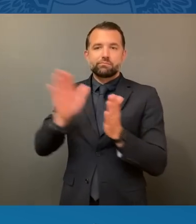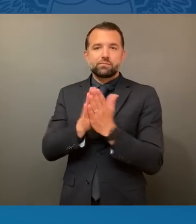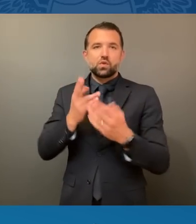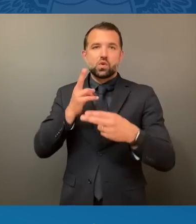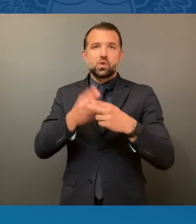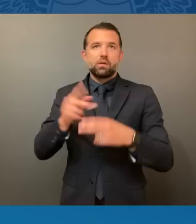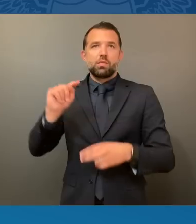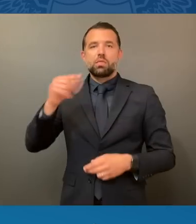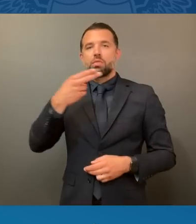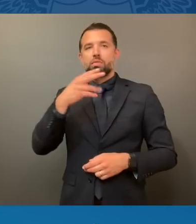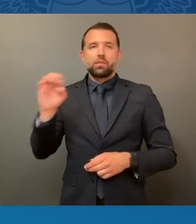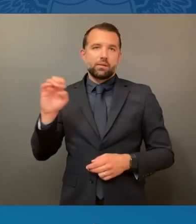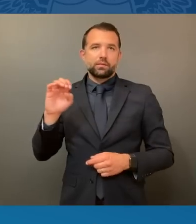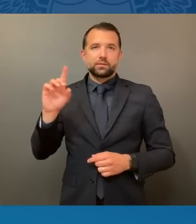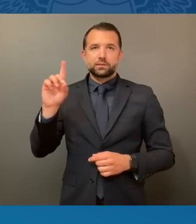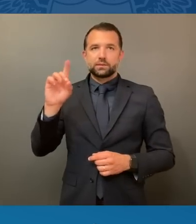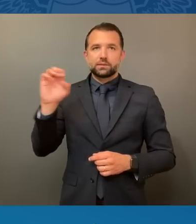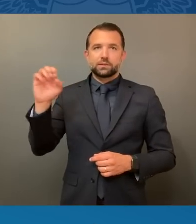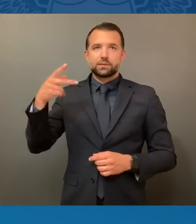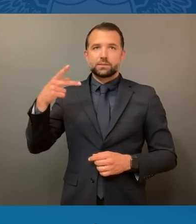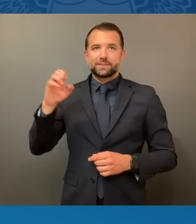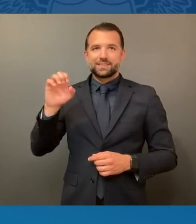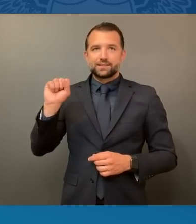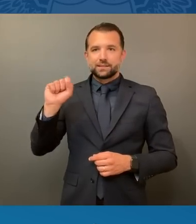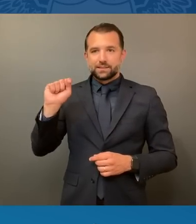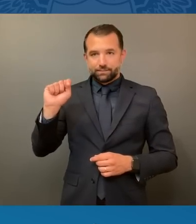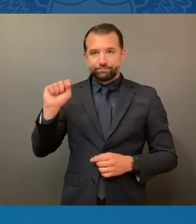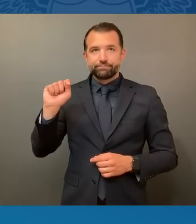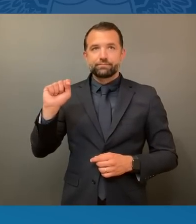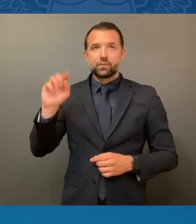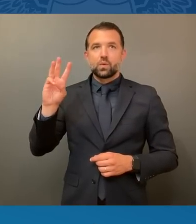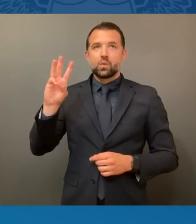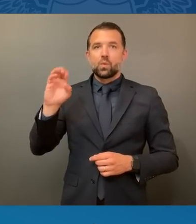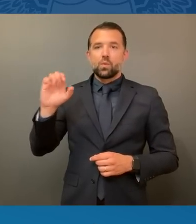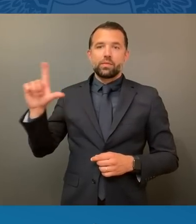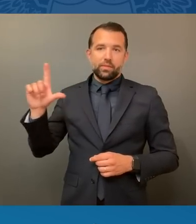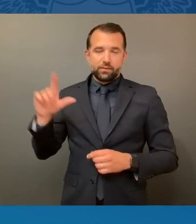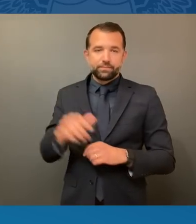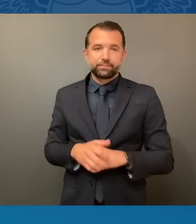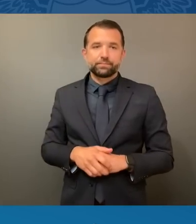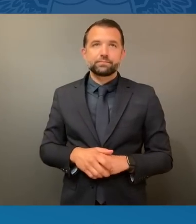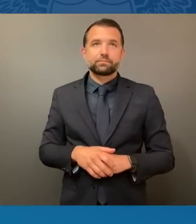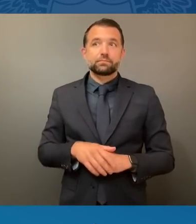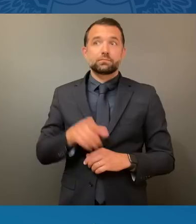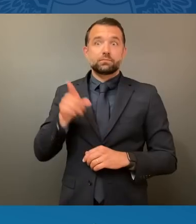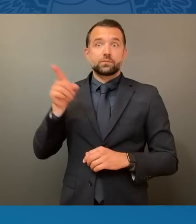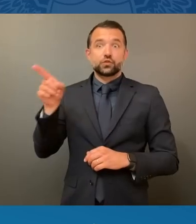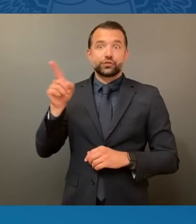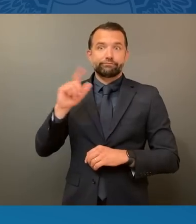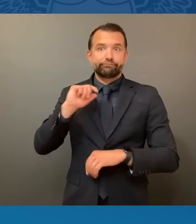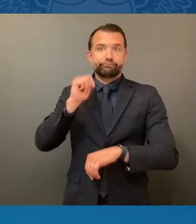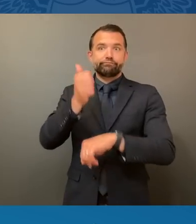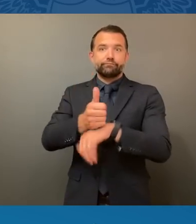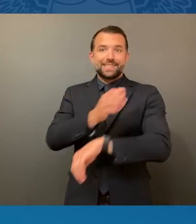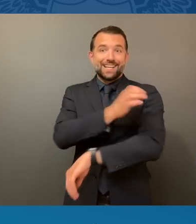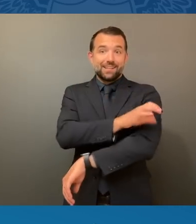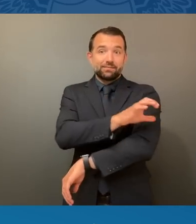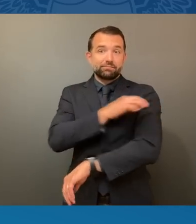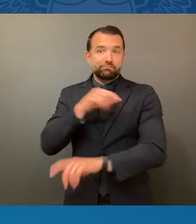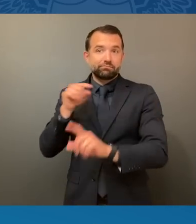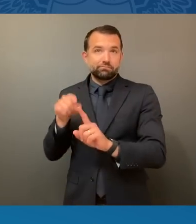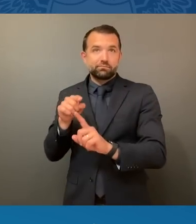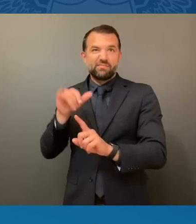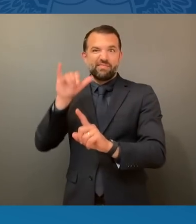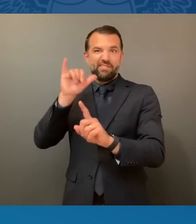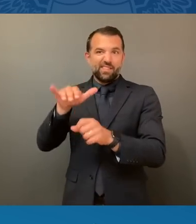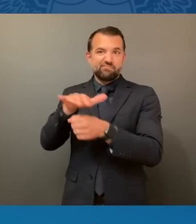who started a clinic in Bayview Hunters Point in San Francisco, which has a household annual income of